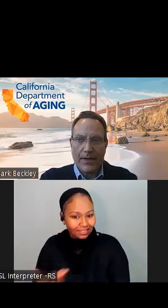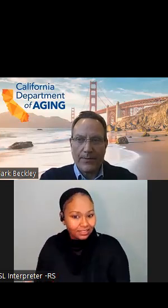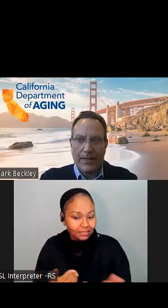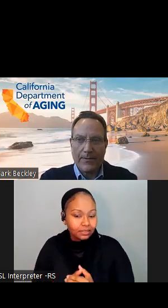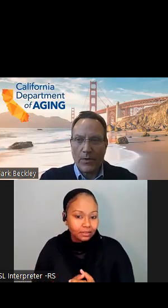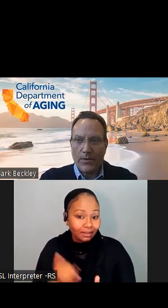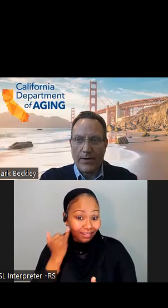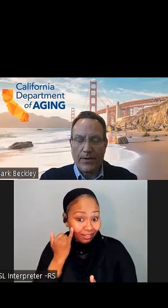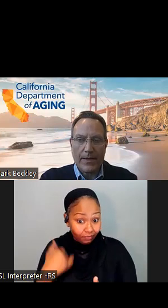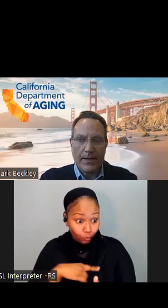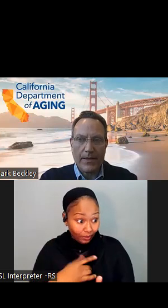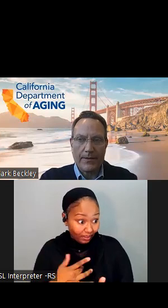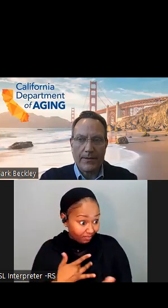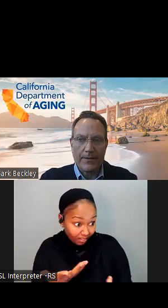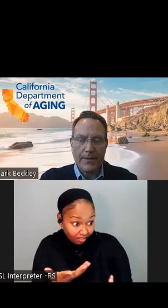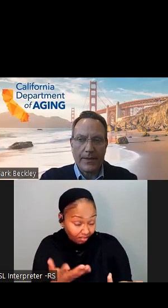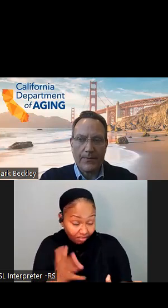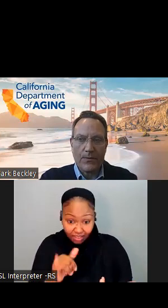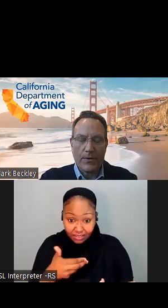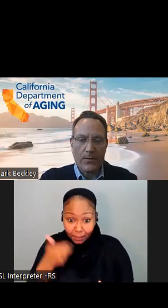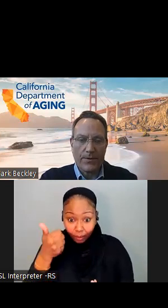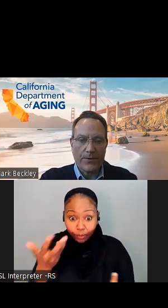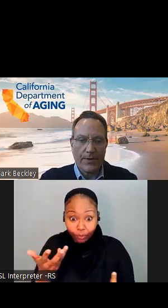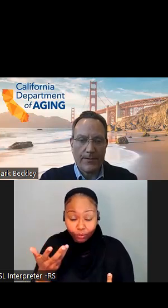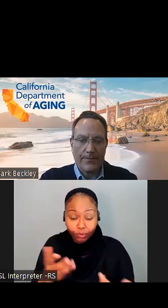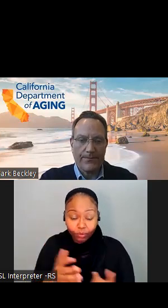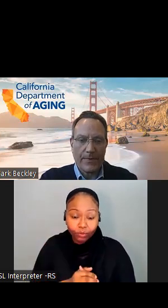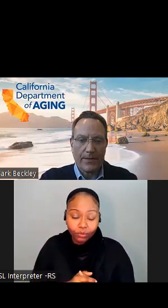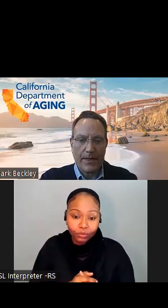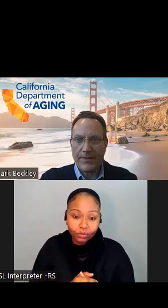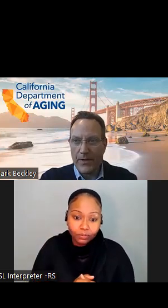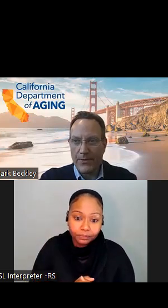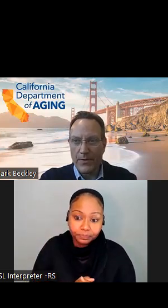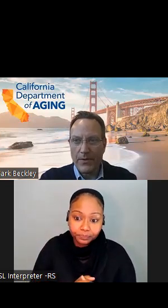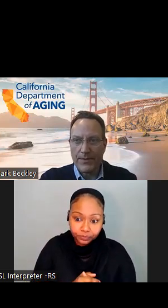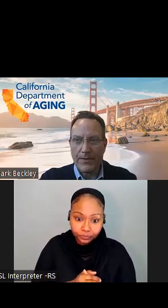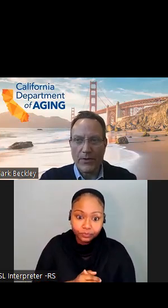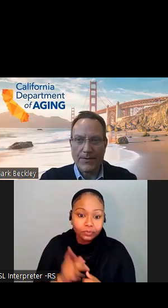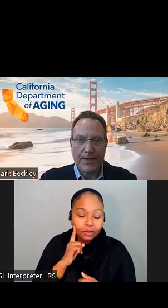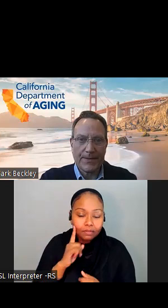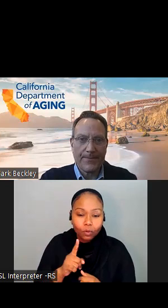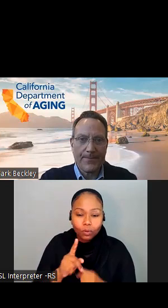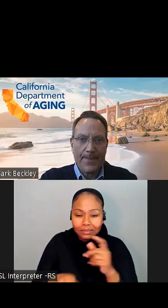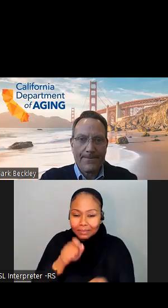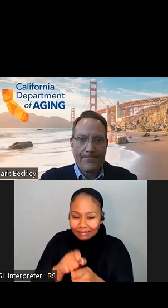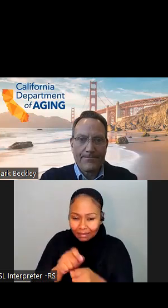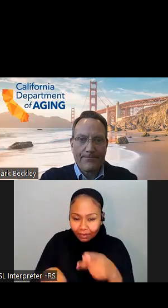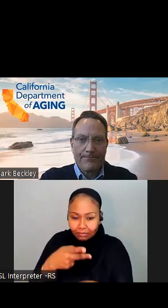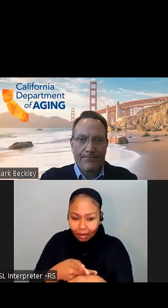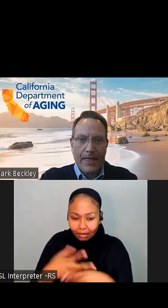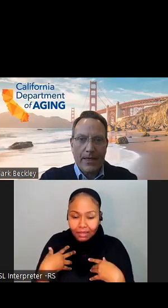we think that would be more clear, for certain types of health protocols and emergencies.